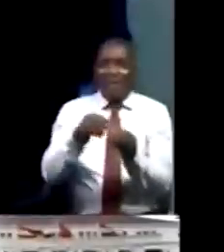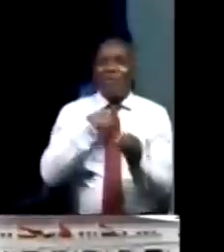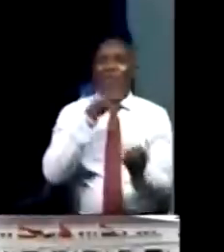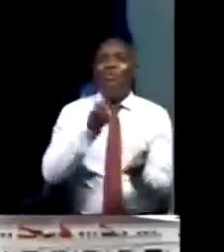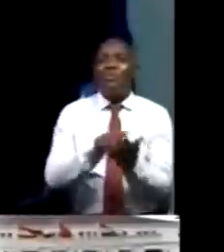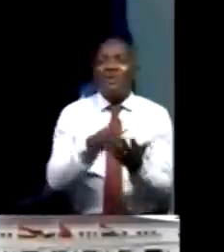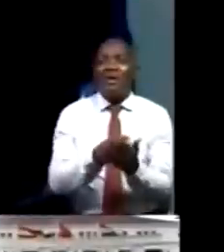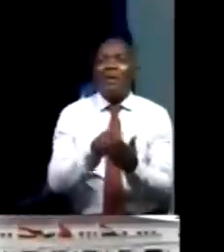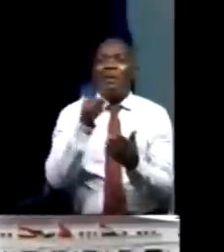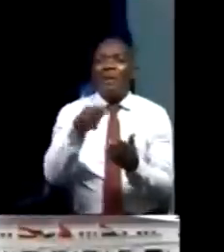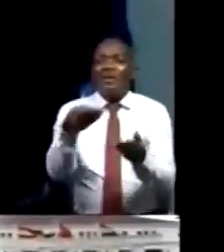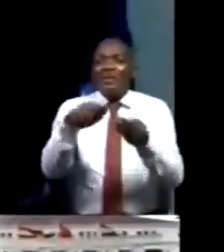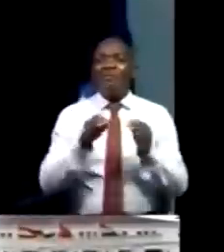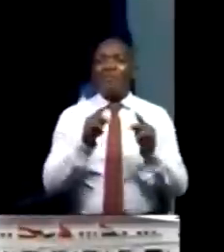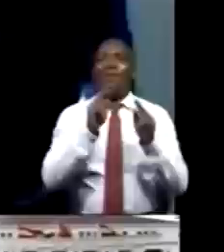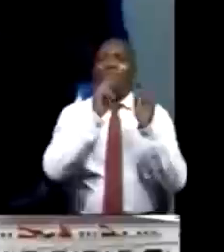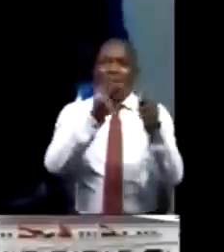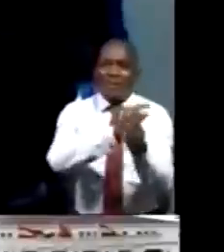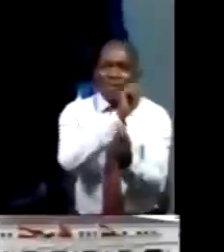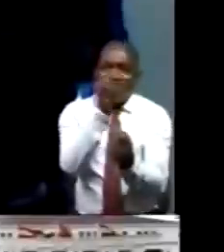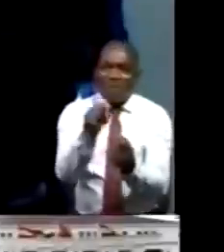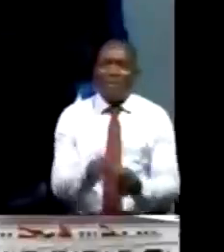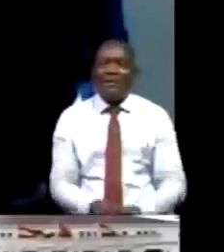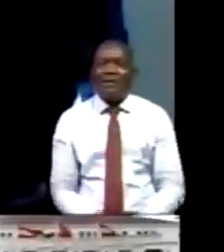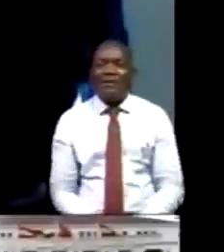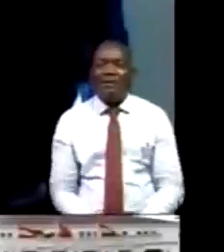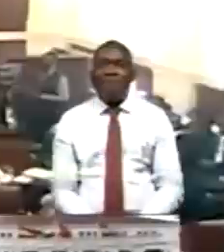fair opportunity to answer the question.